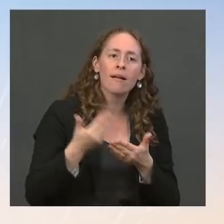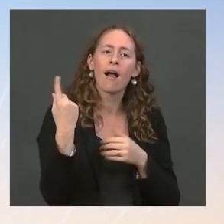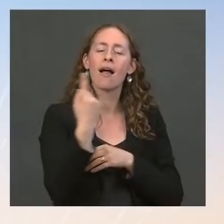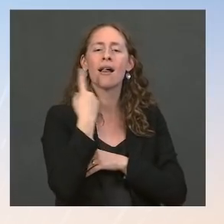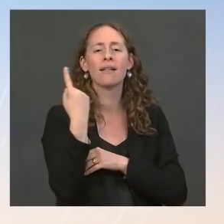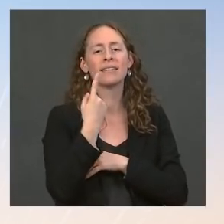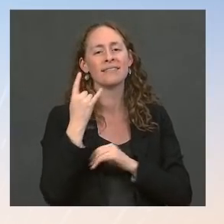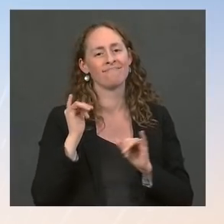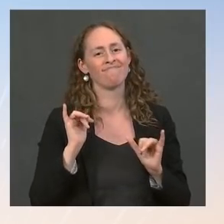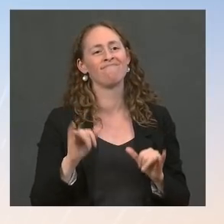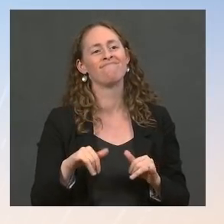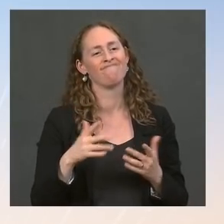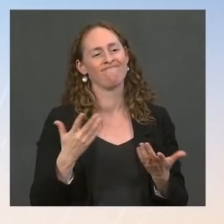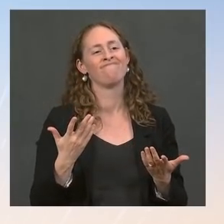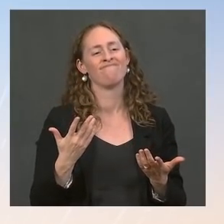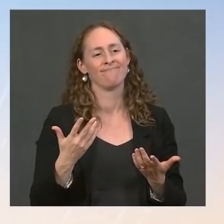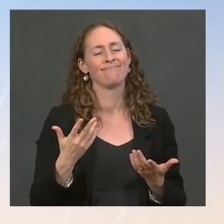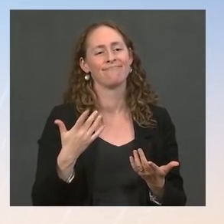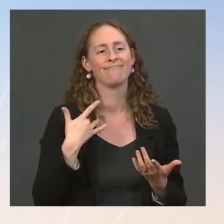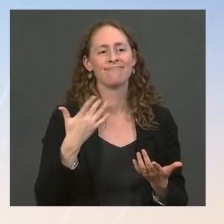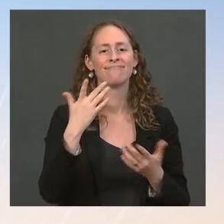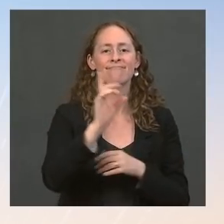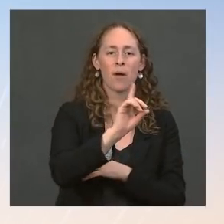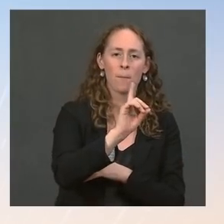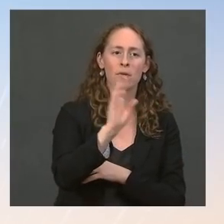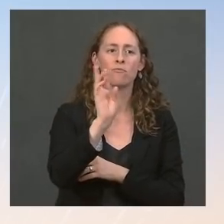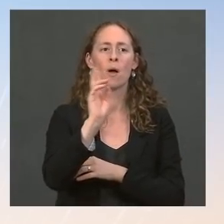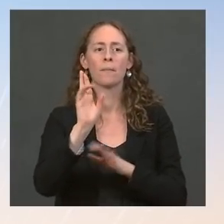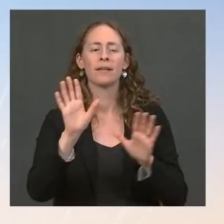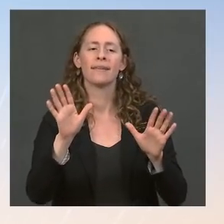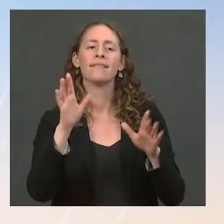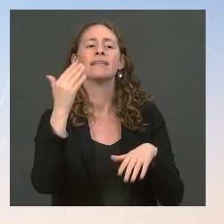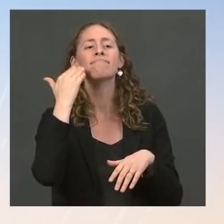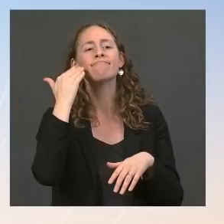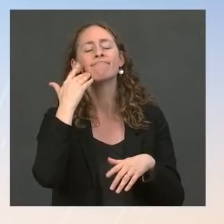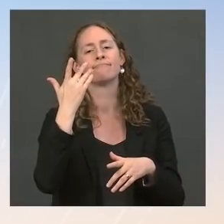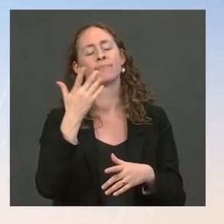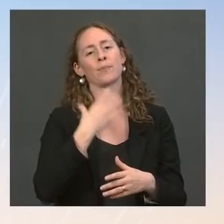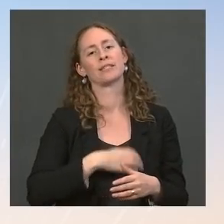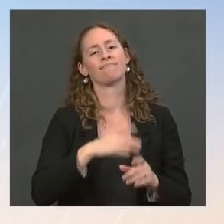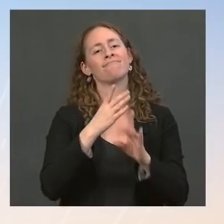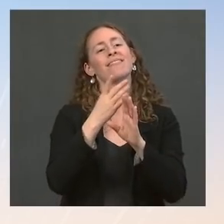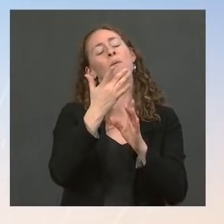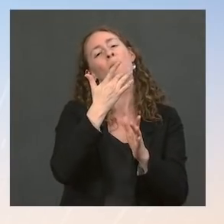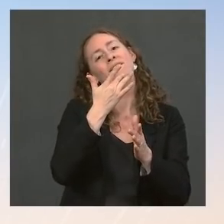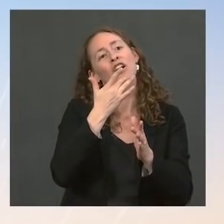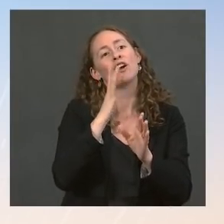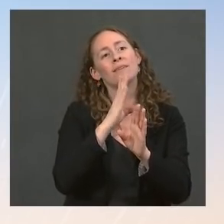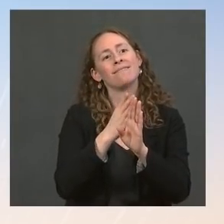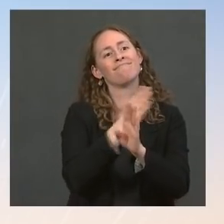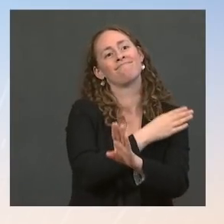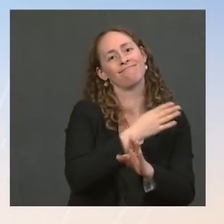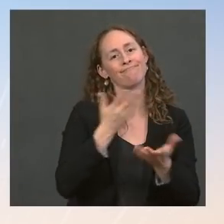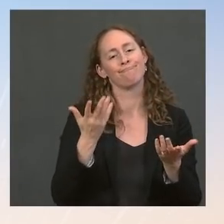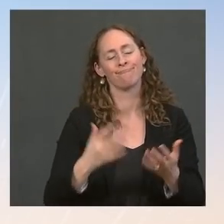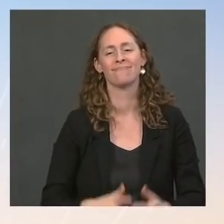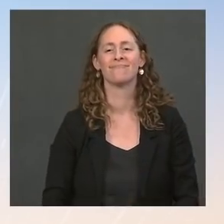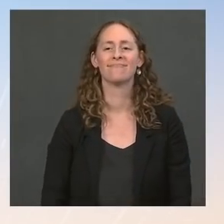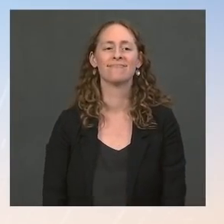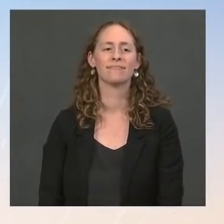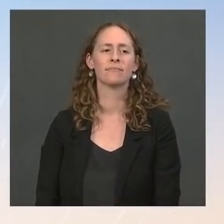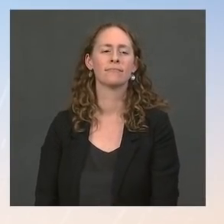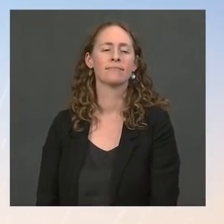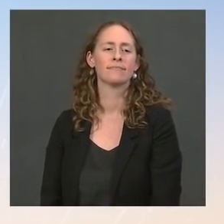manner, and obviously that would have been our preference. Go ahead. Surprised that Senator McConnell has taken